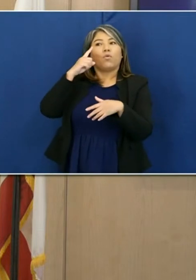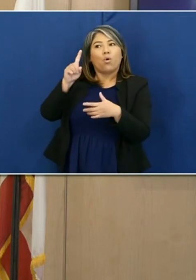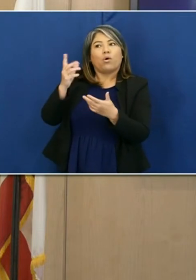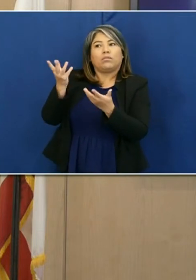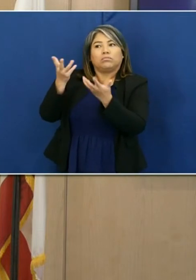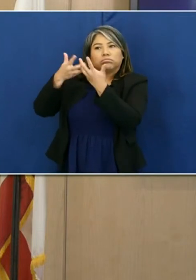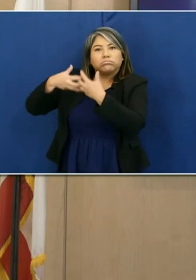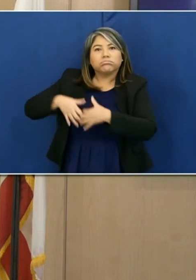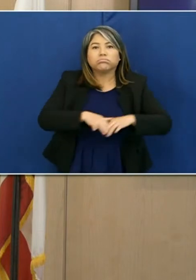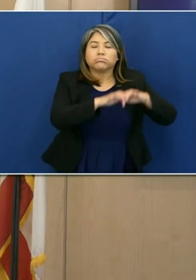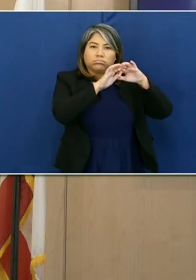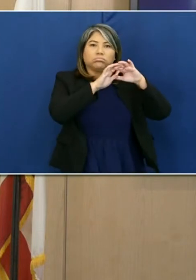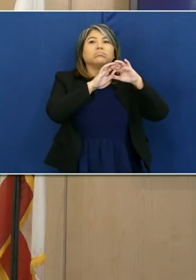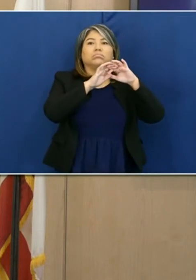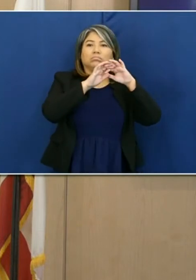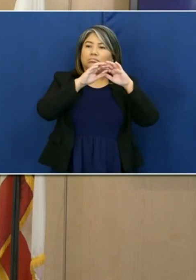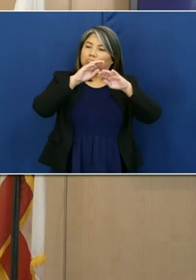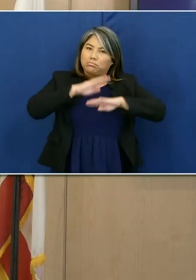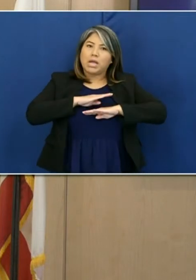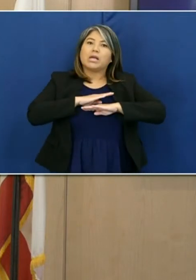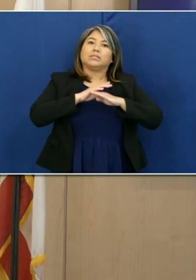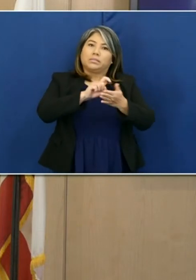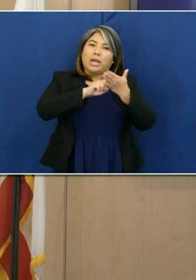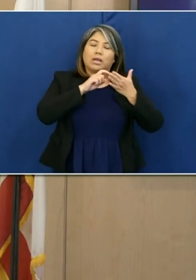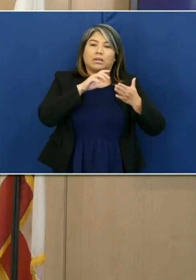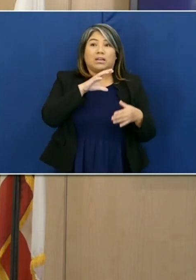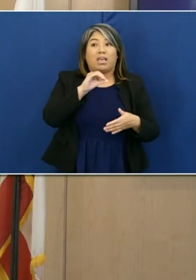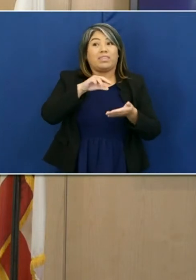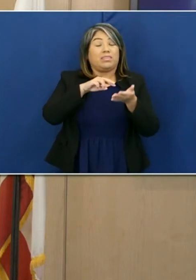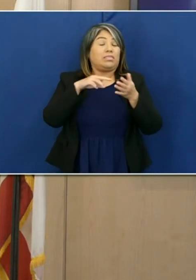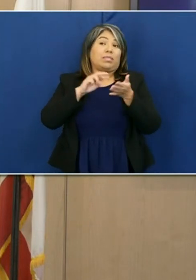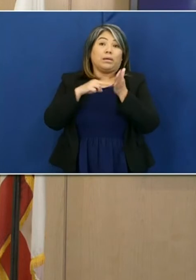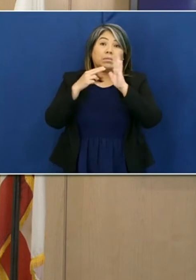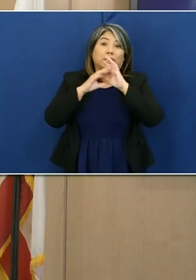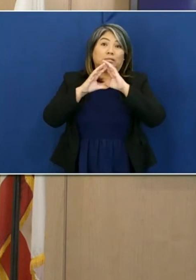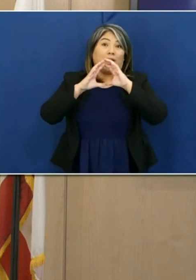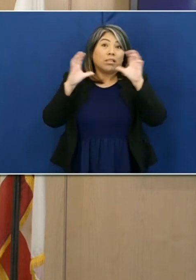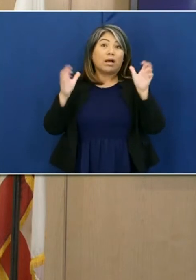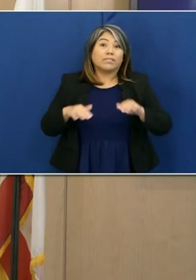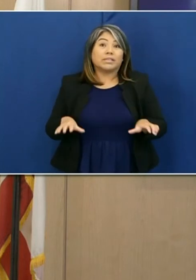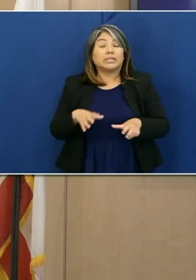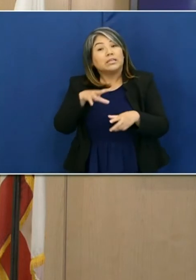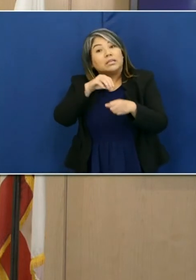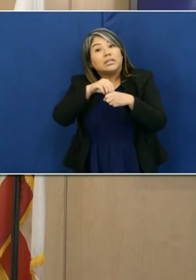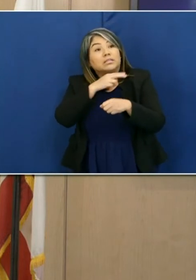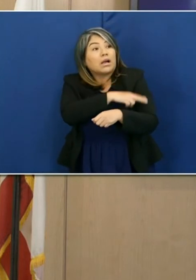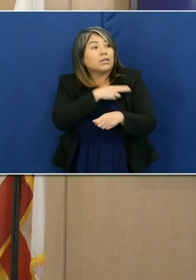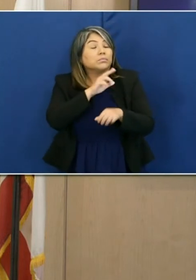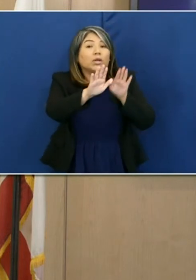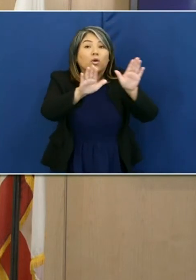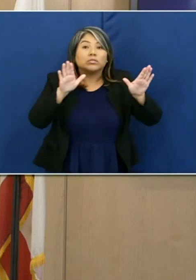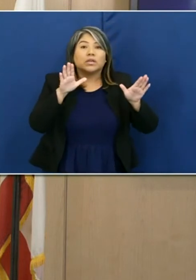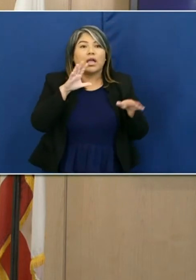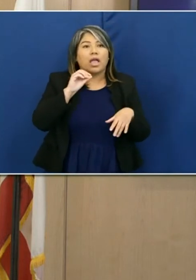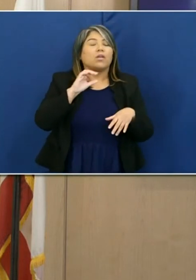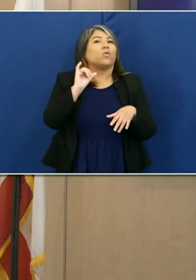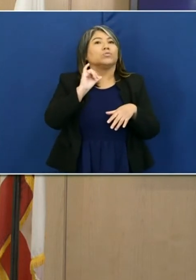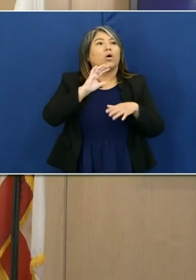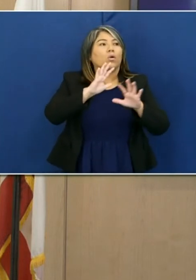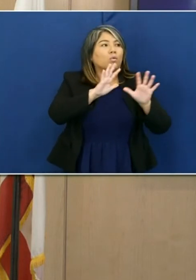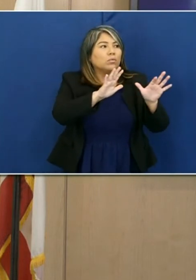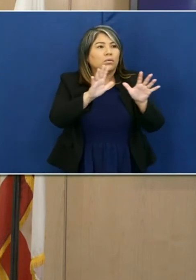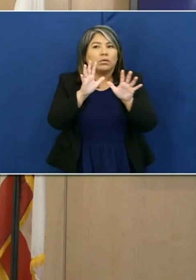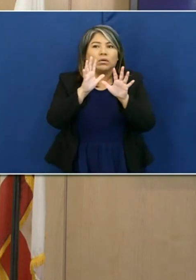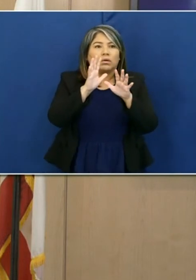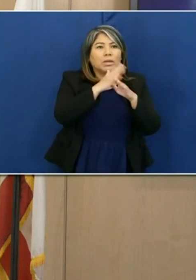to be sure that the demand is met. And that's meant a lot of activity inside hospital systems and between hospital systems to make